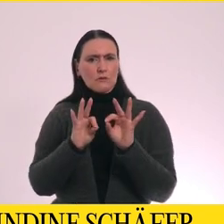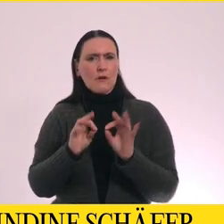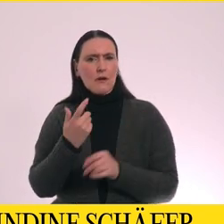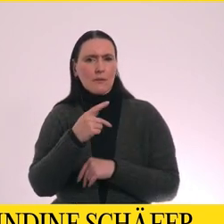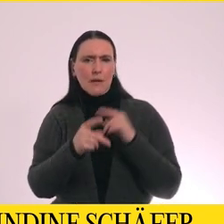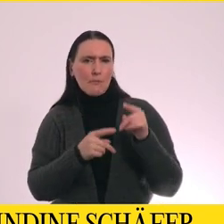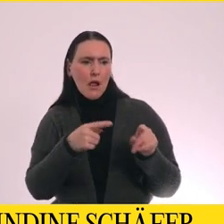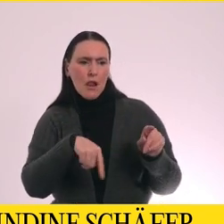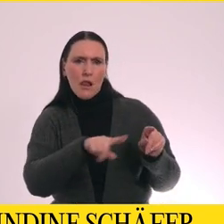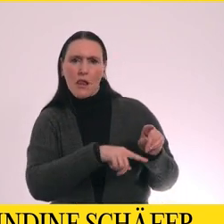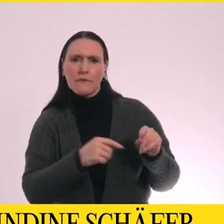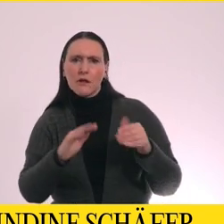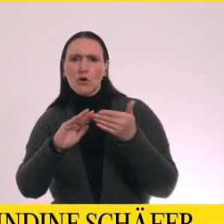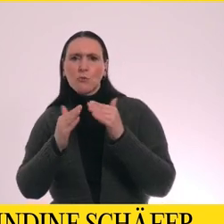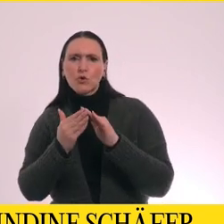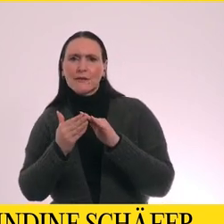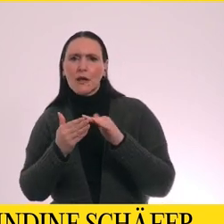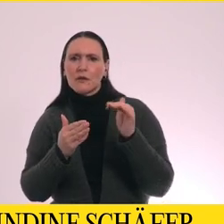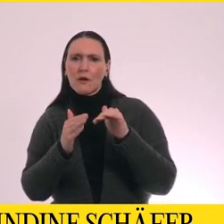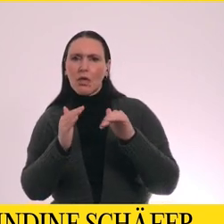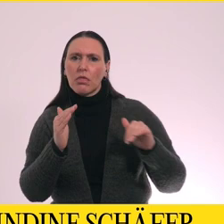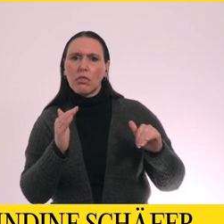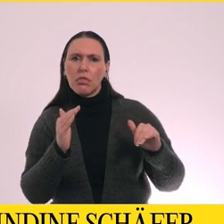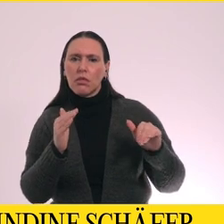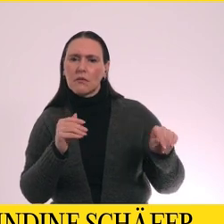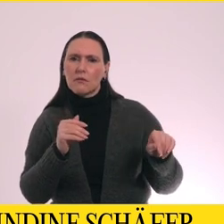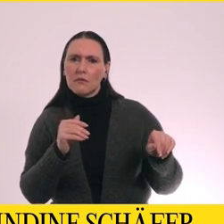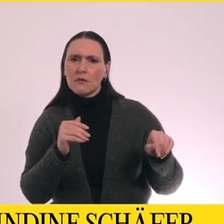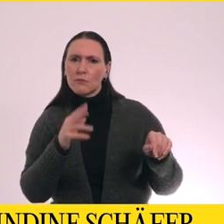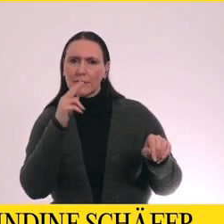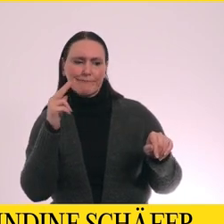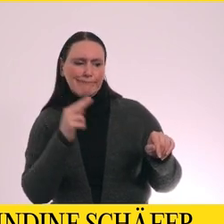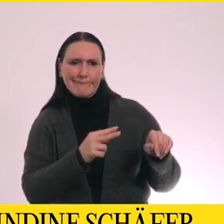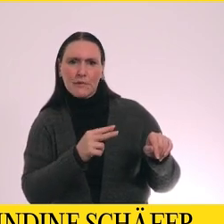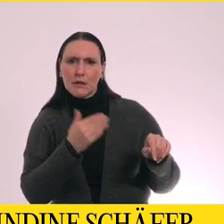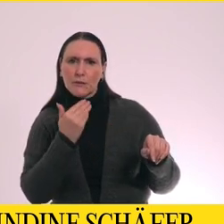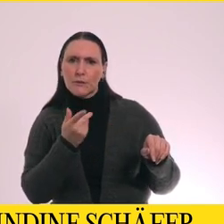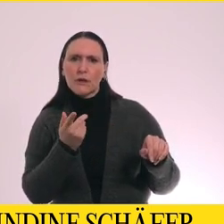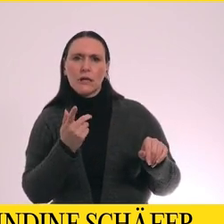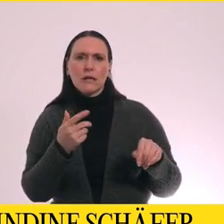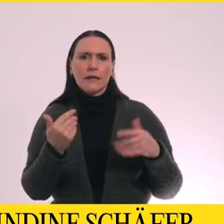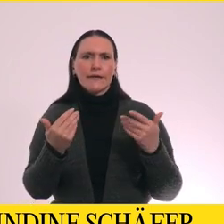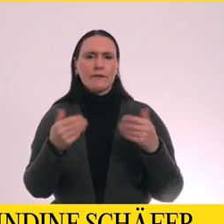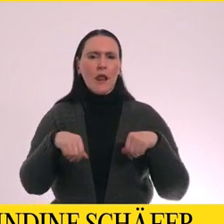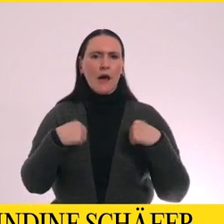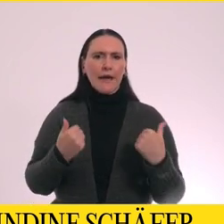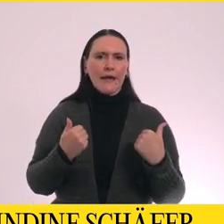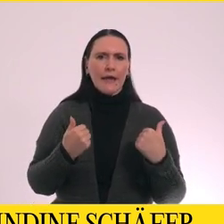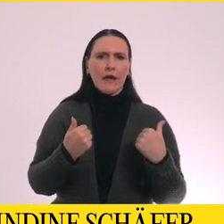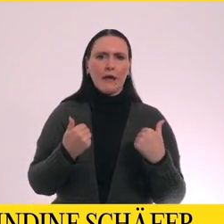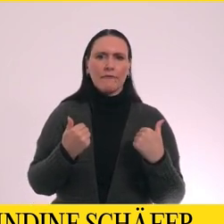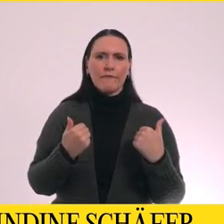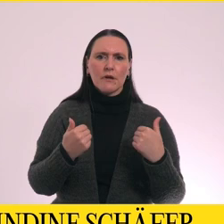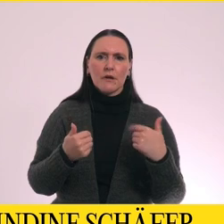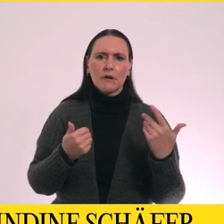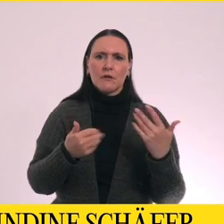in communities, in civic and community life, in leadership,